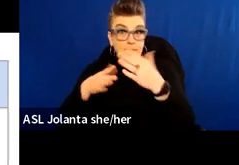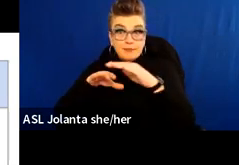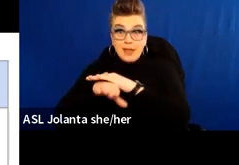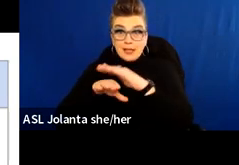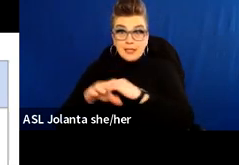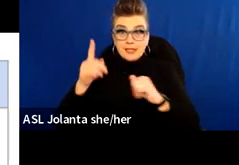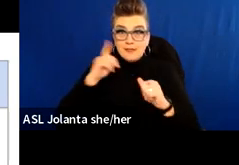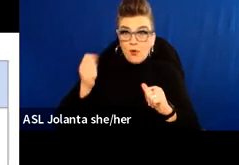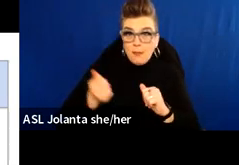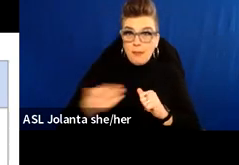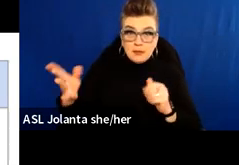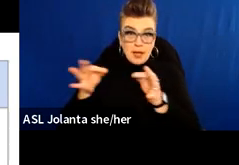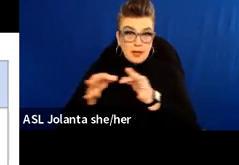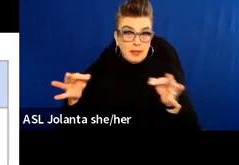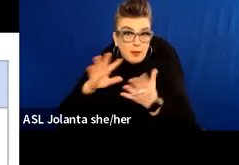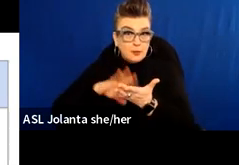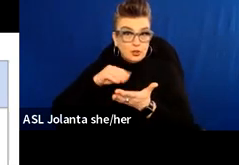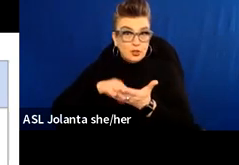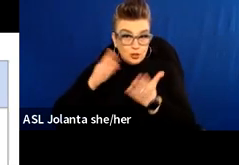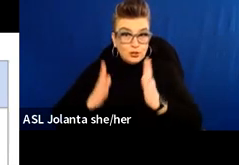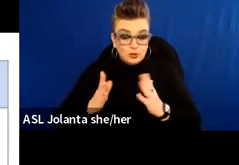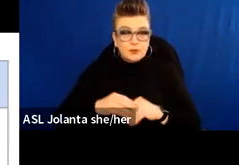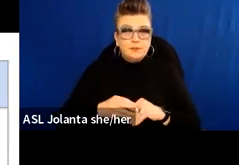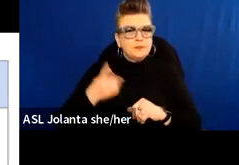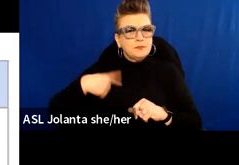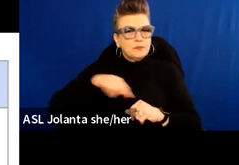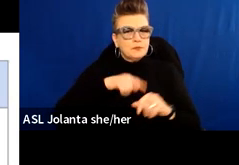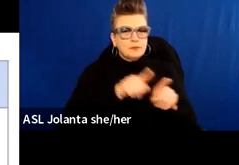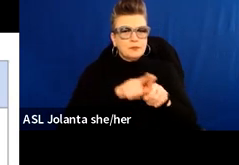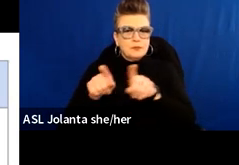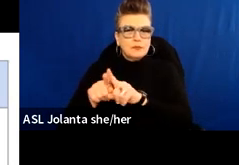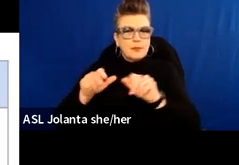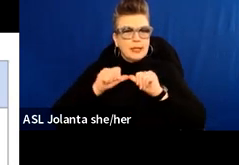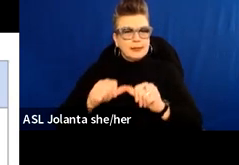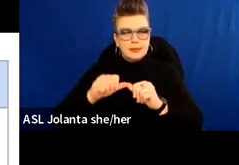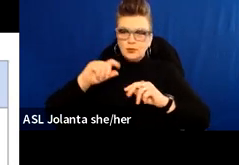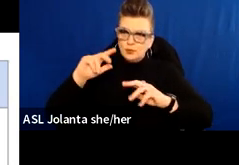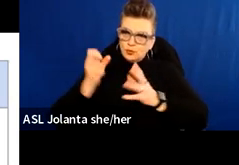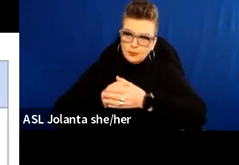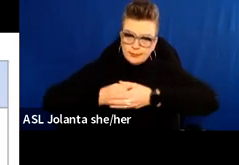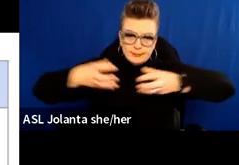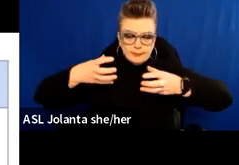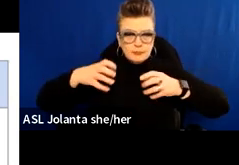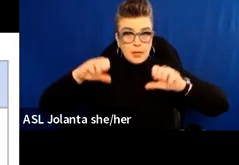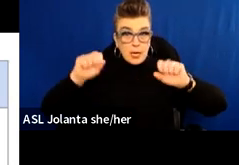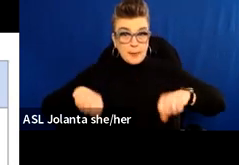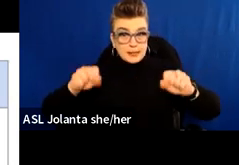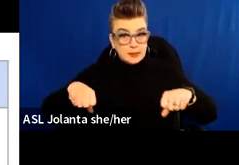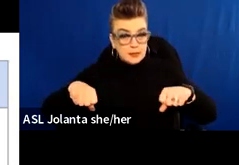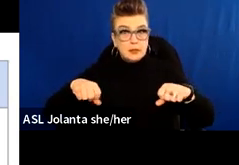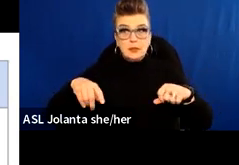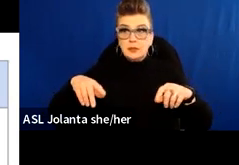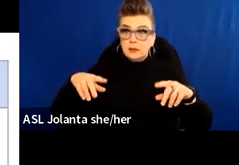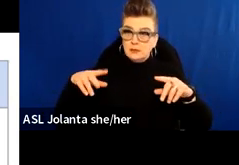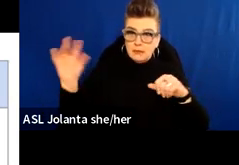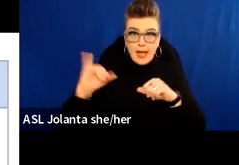learners and we continue to build capacity um and have important plans to